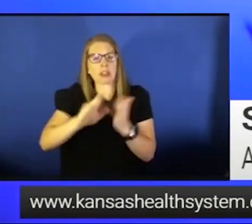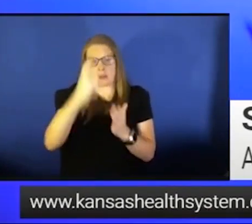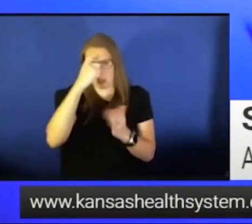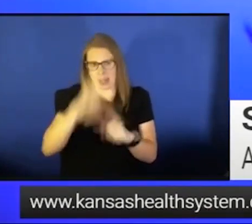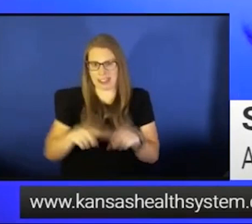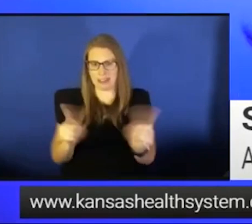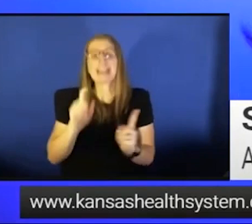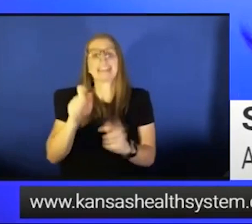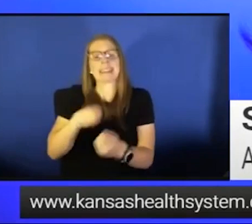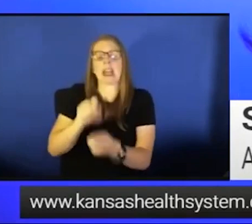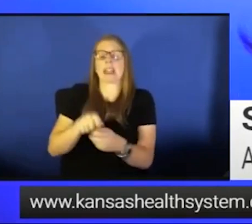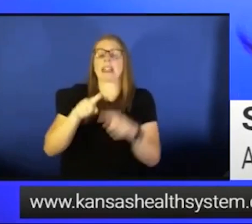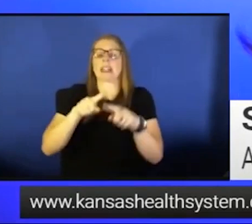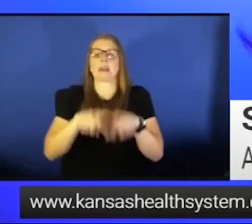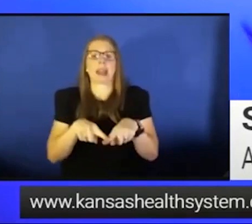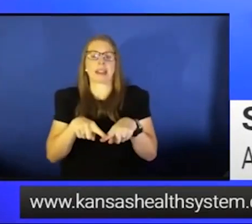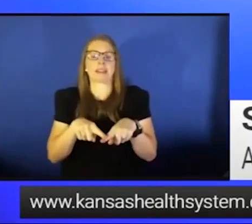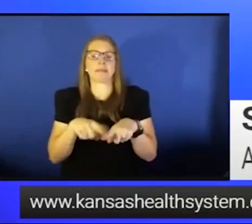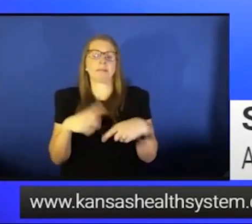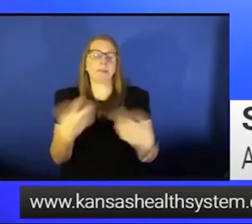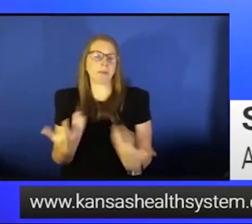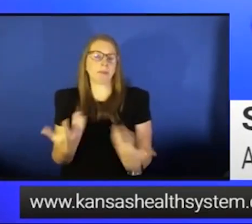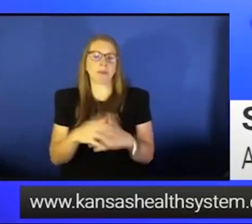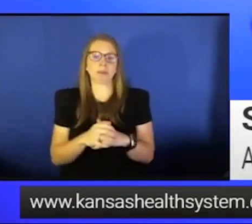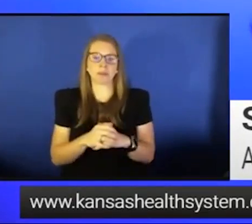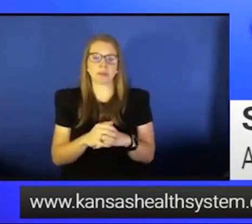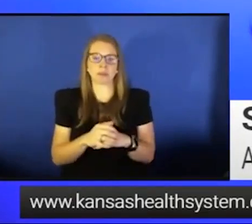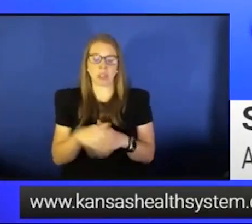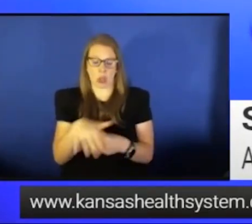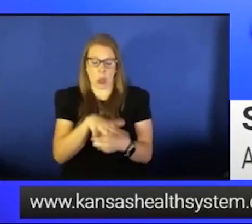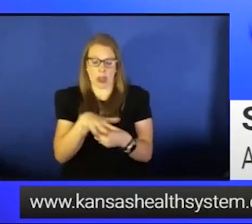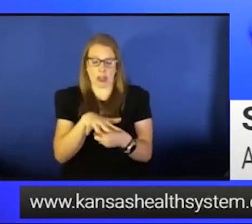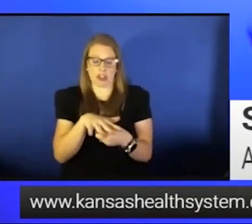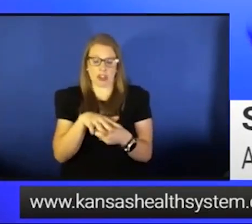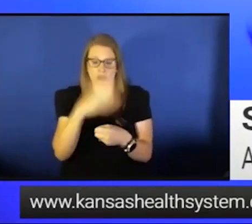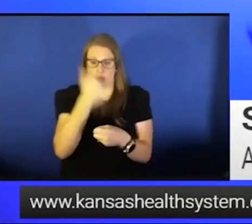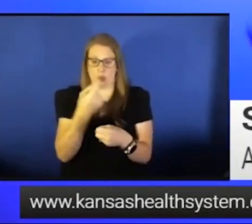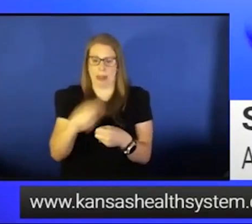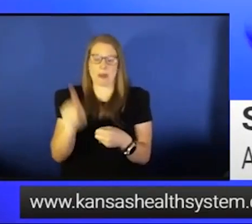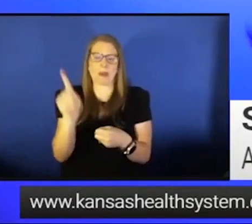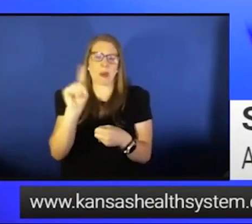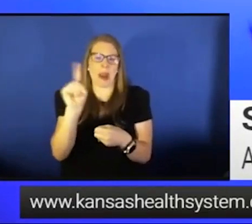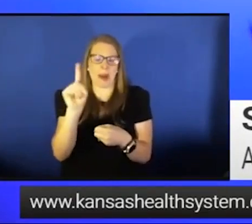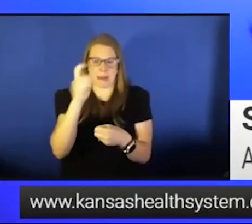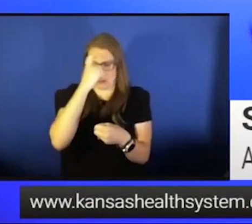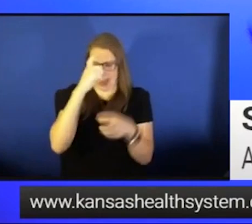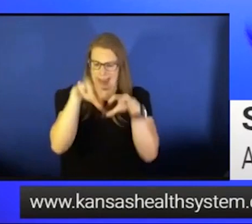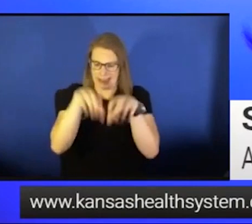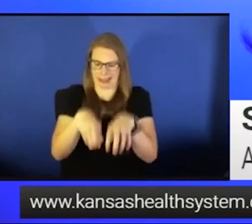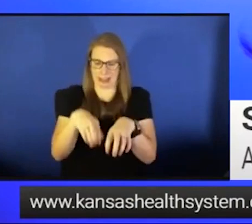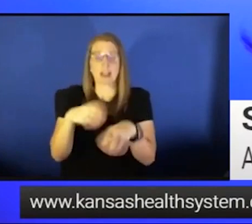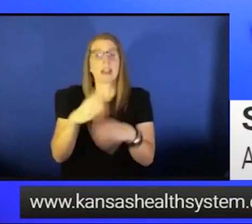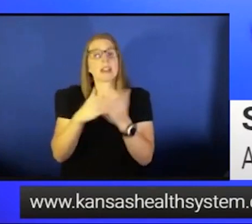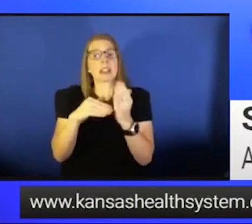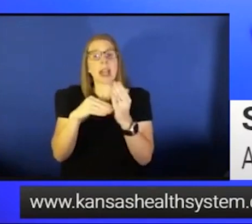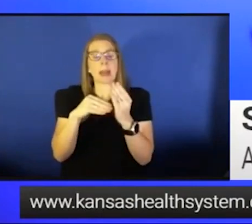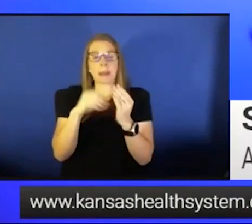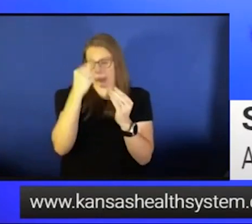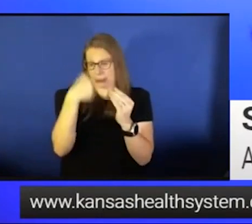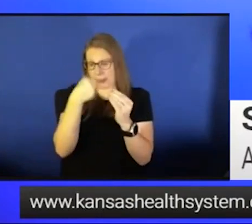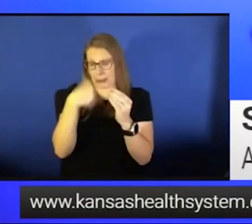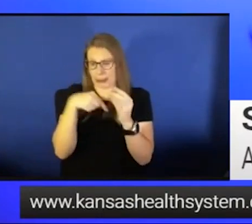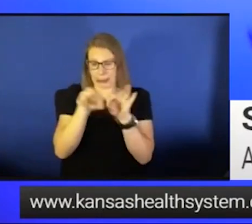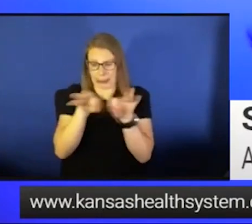Exactly. It depends on kind of the location of the stroke. Some people can have small vessel strokes and they don't have any